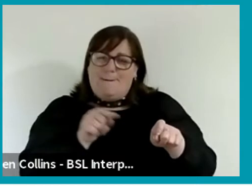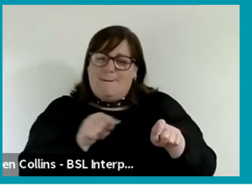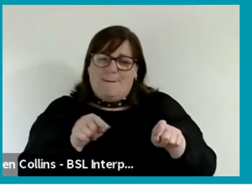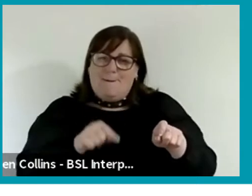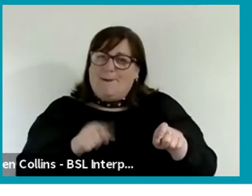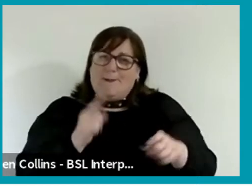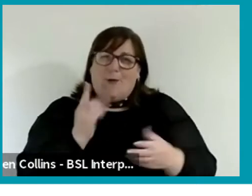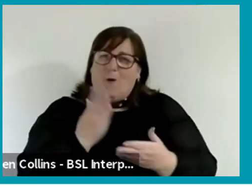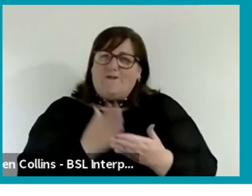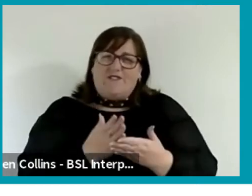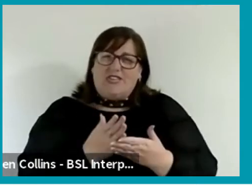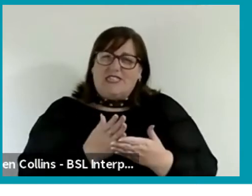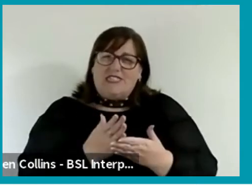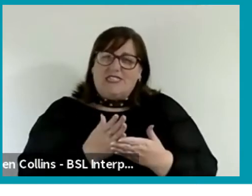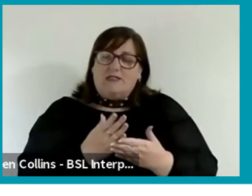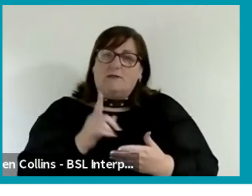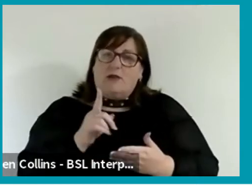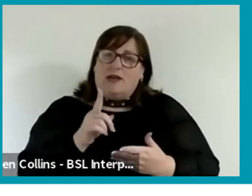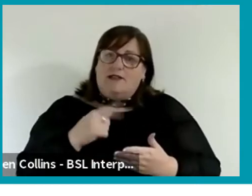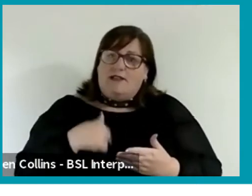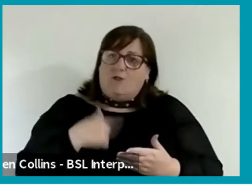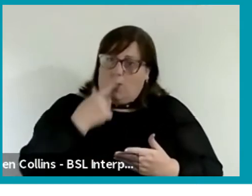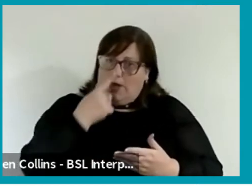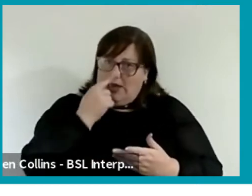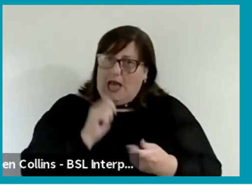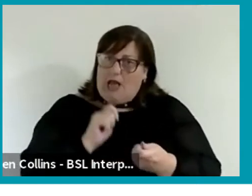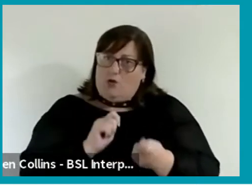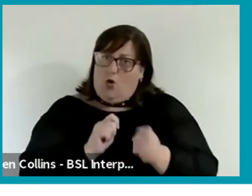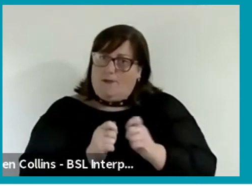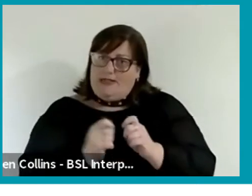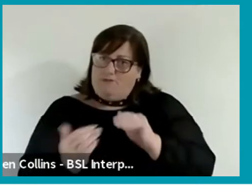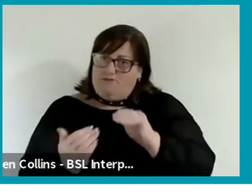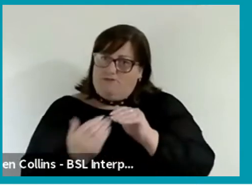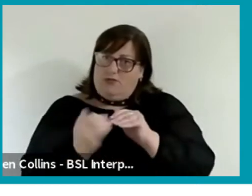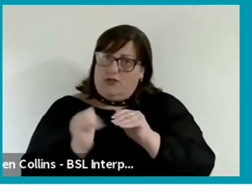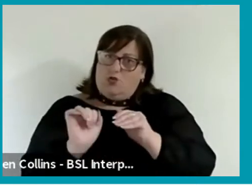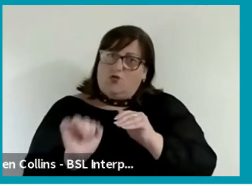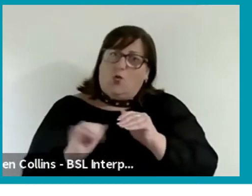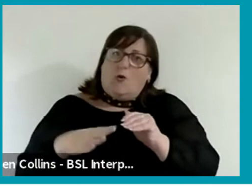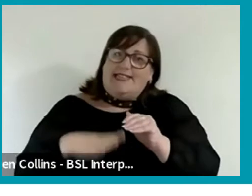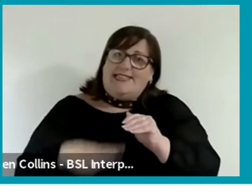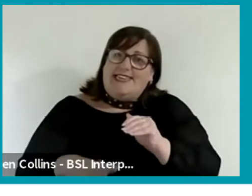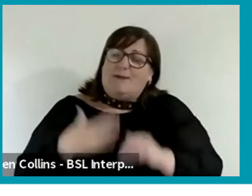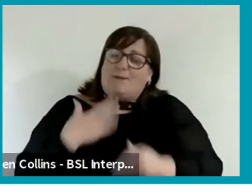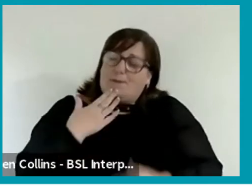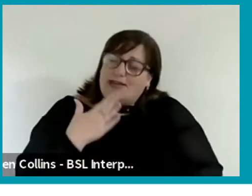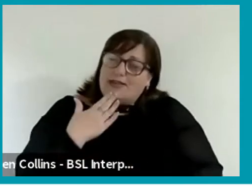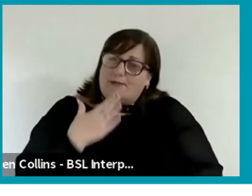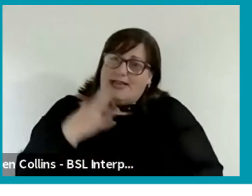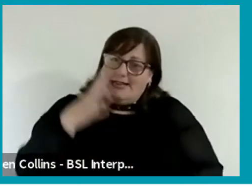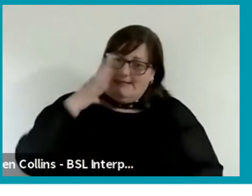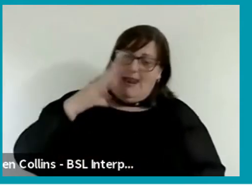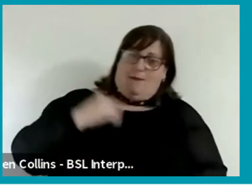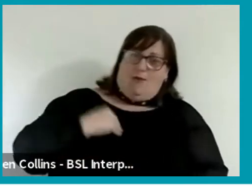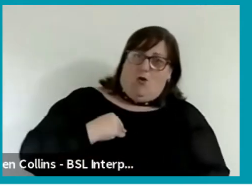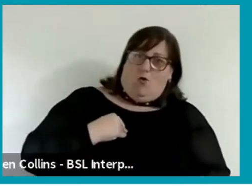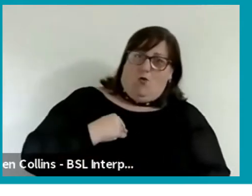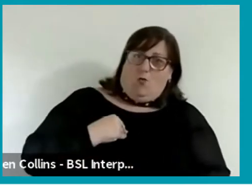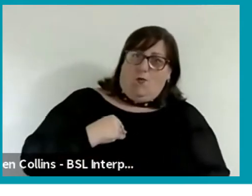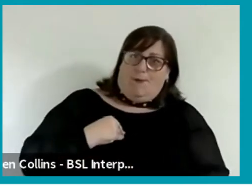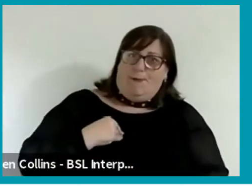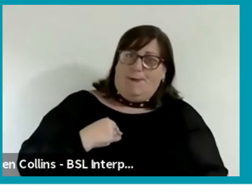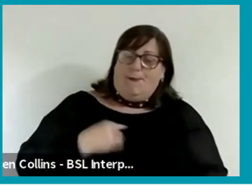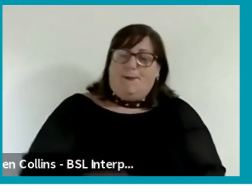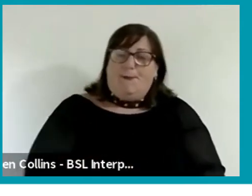your needs, if there's anything we can do to make the process easier for you for any reasons, please let us know. So what